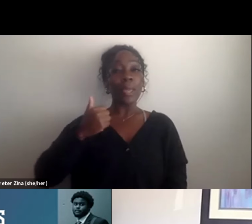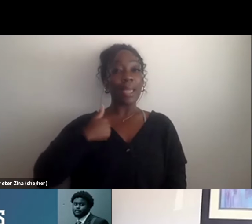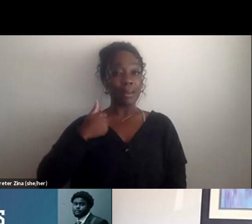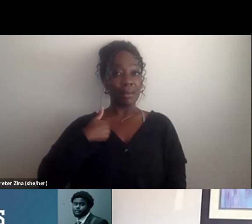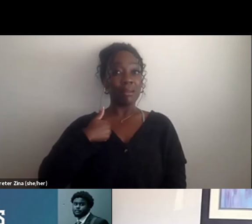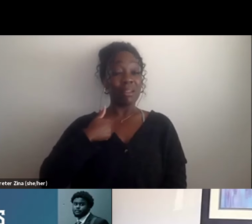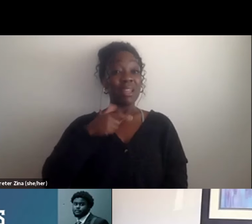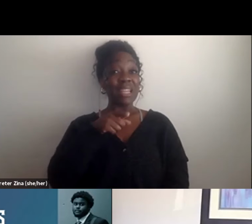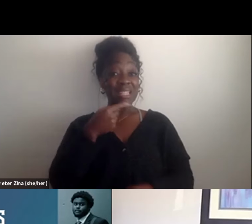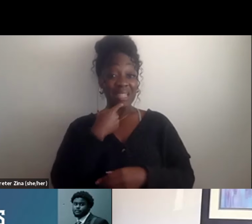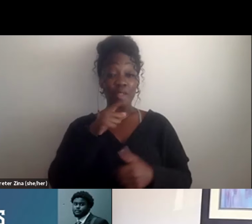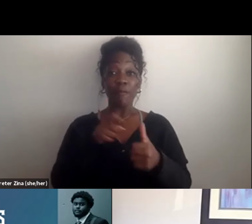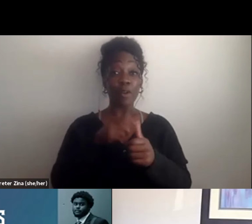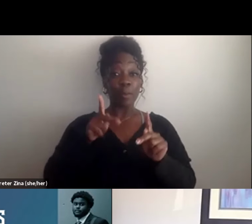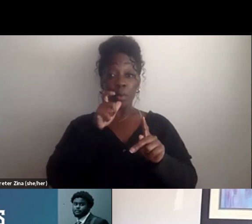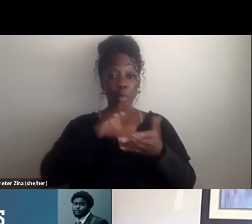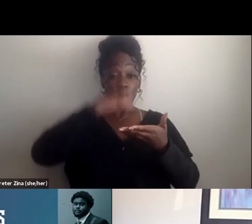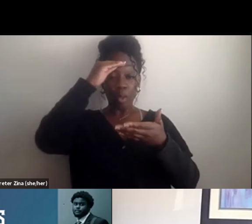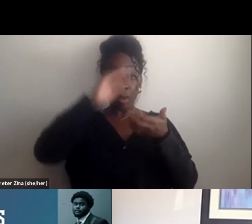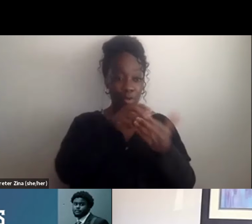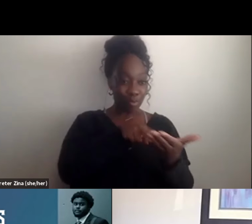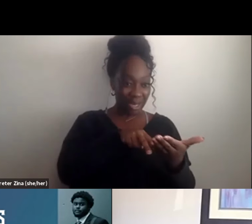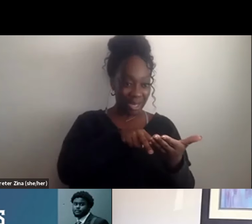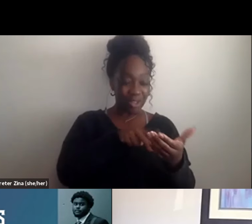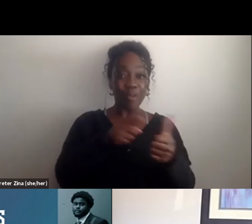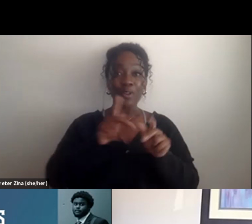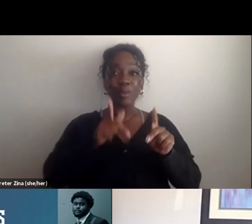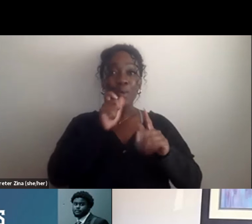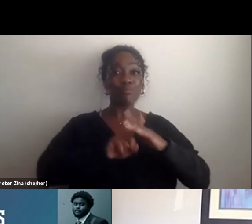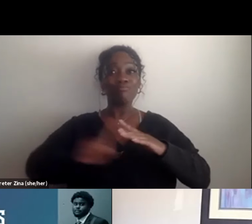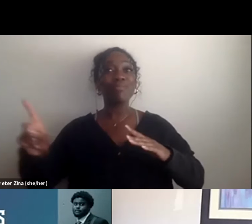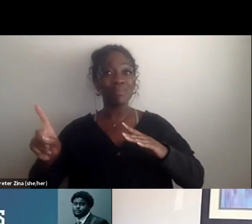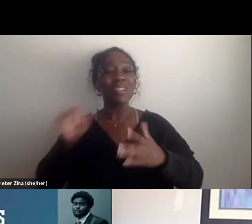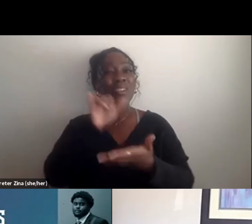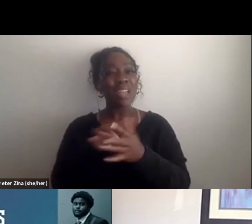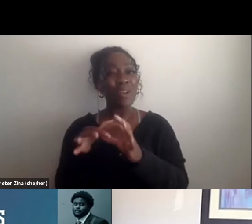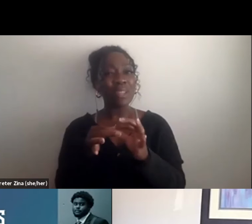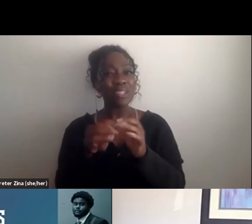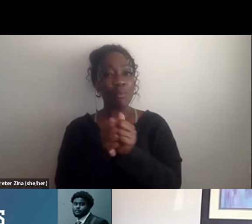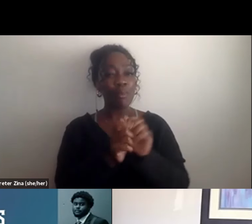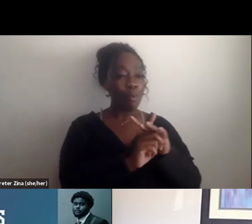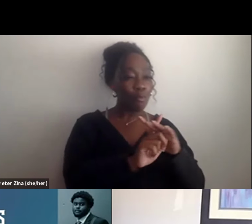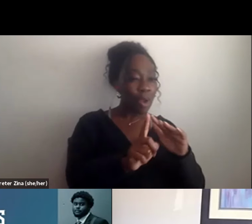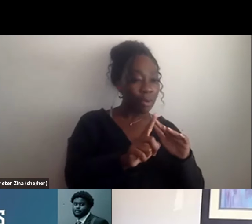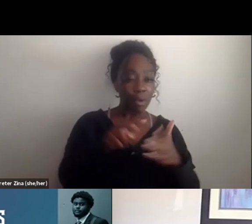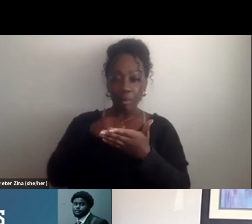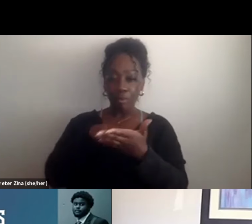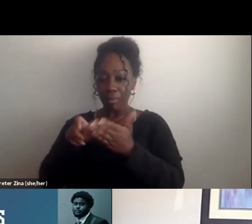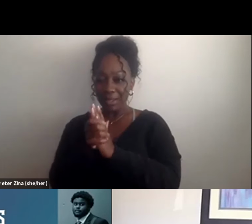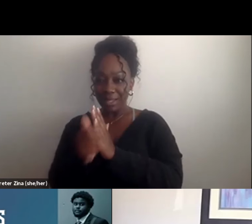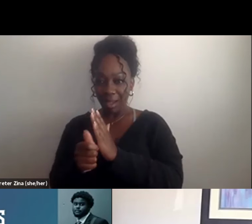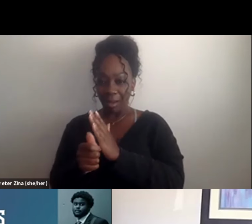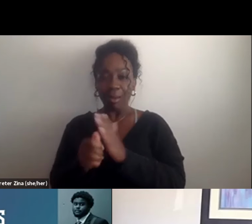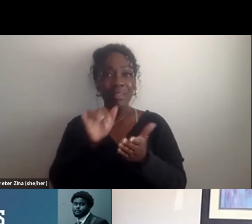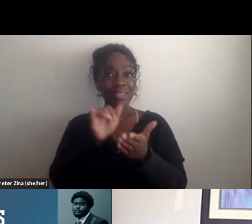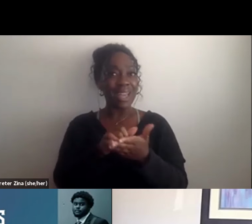right? And so this relationship between running away and literacy is very much so there in the Black literary tradition in